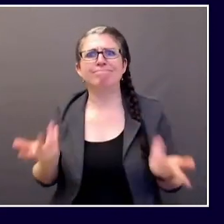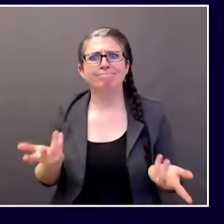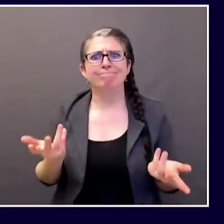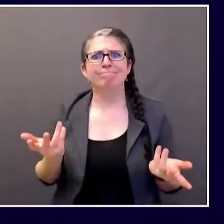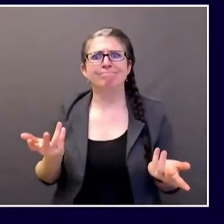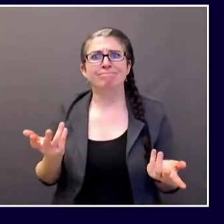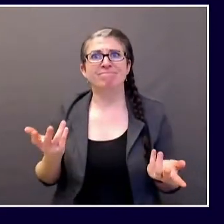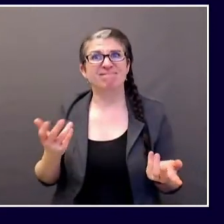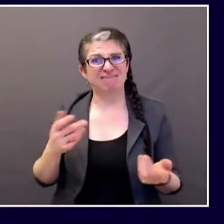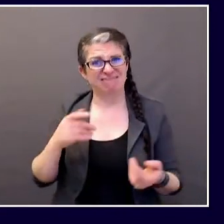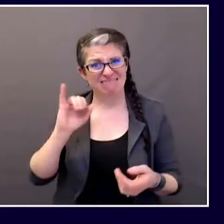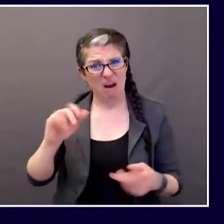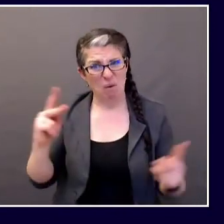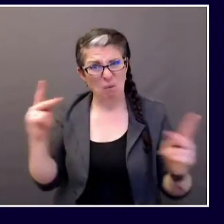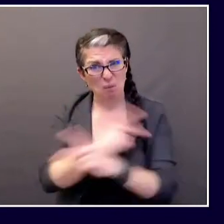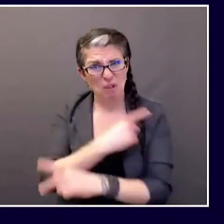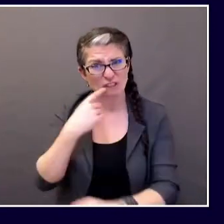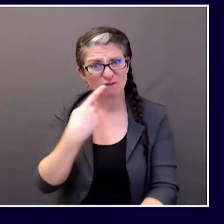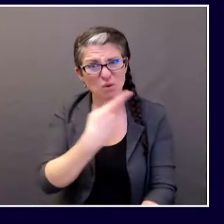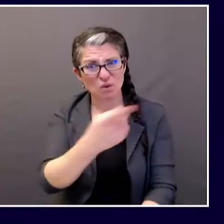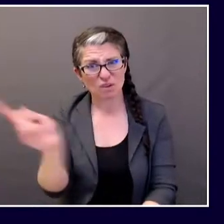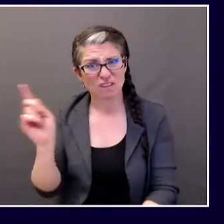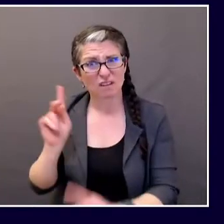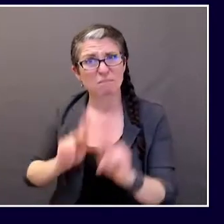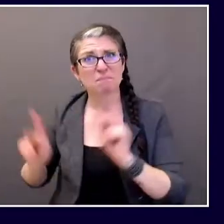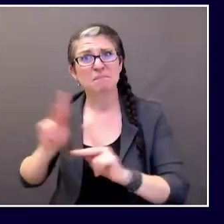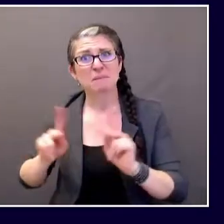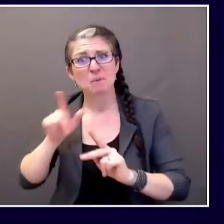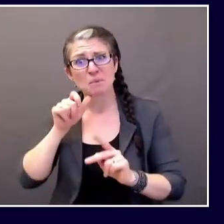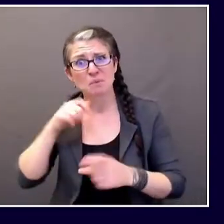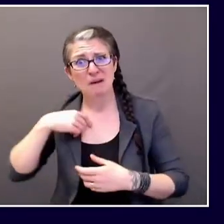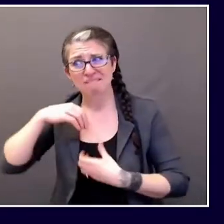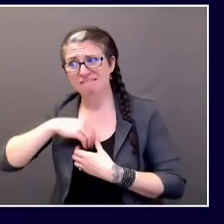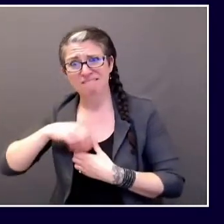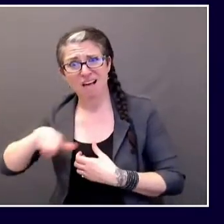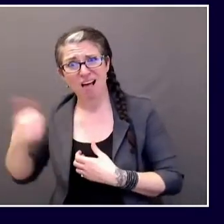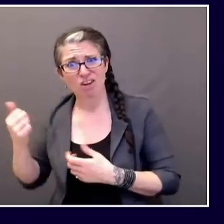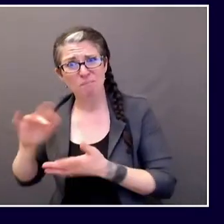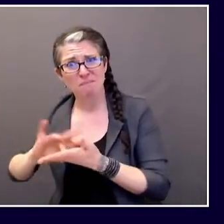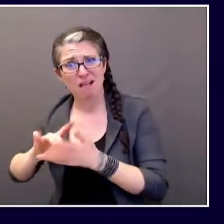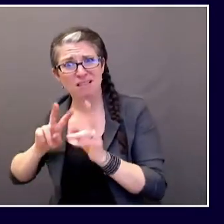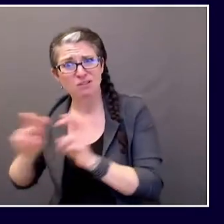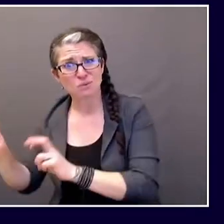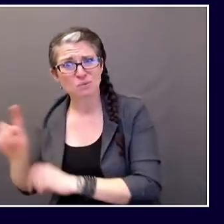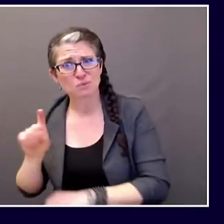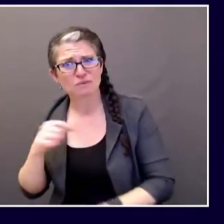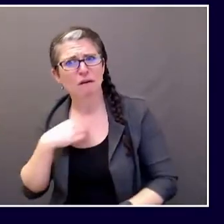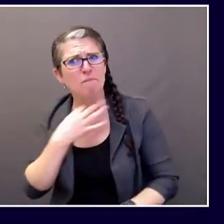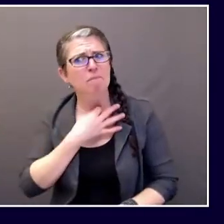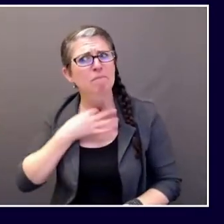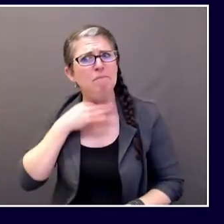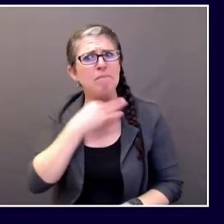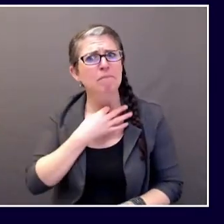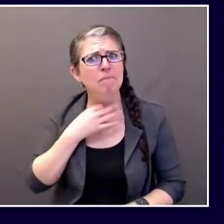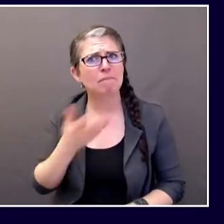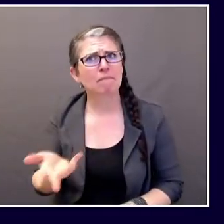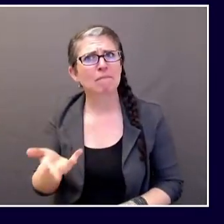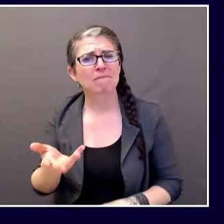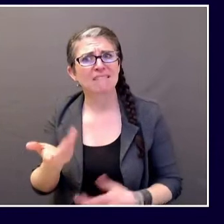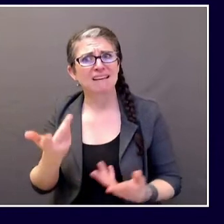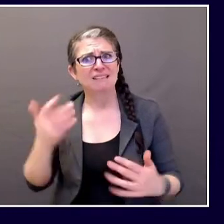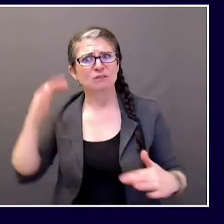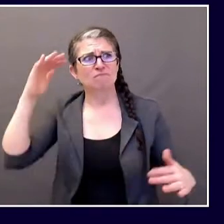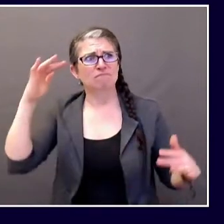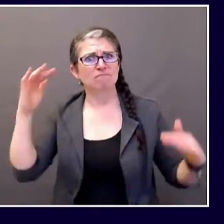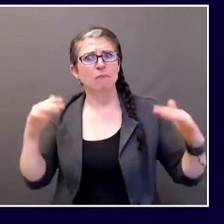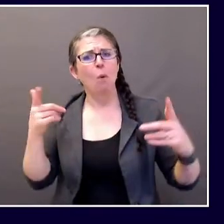particular health conditions proven to not be warranted, or is it just that age is a stronger predictor of a worse outcome? It's